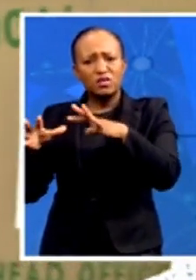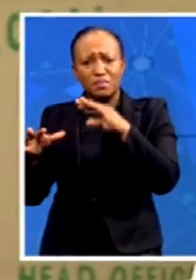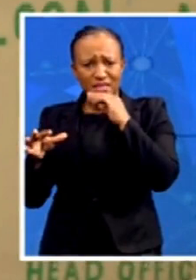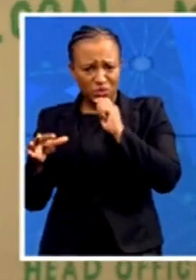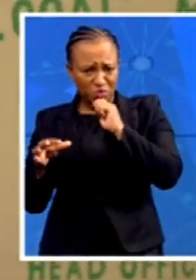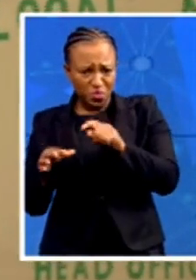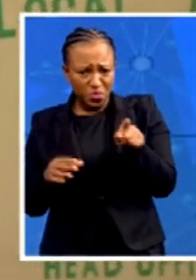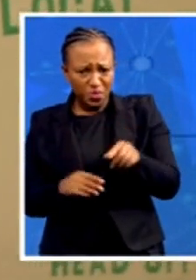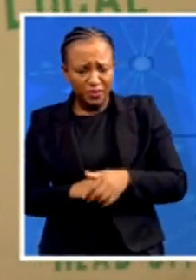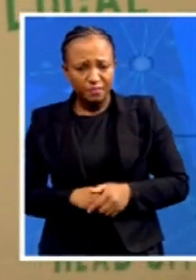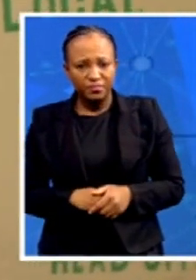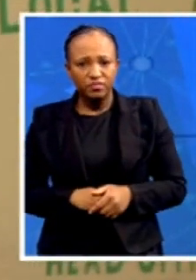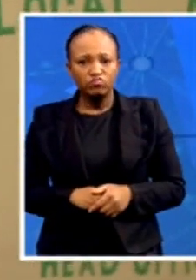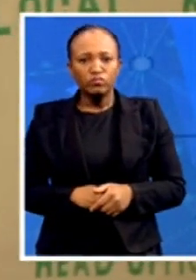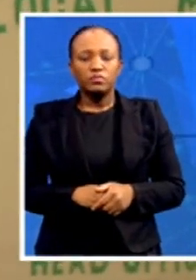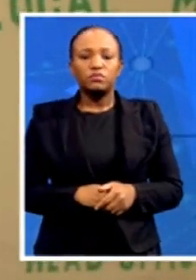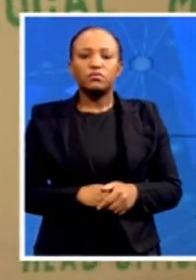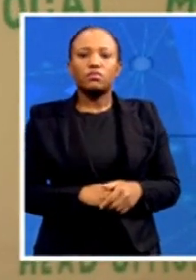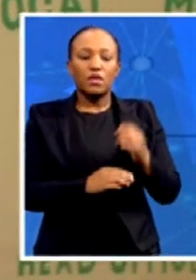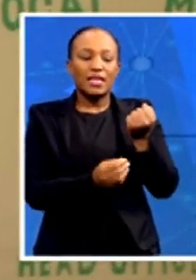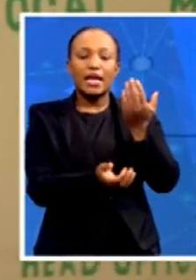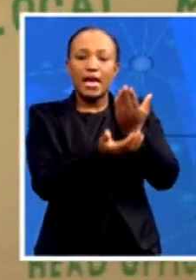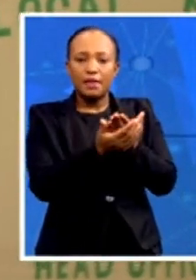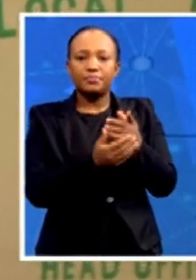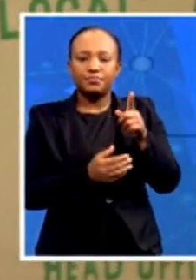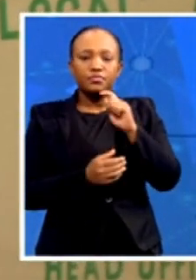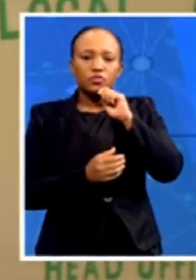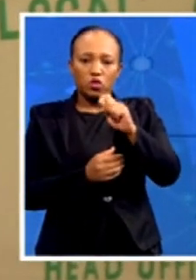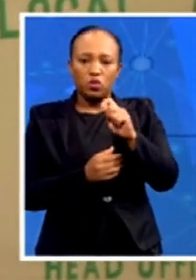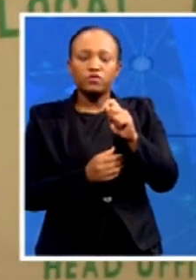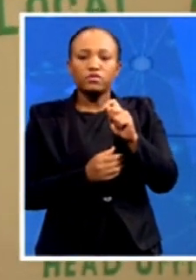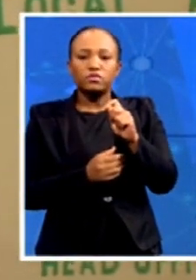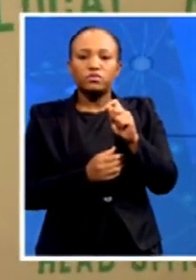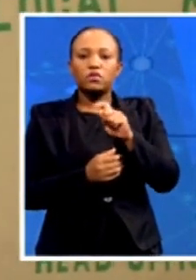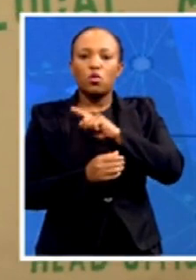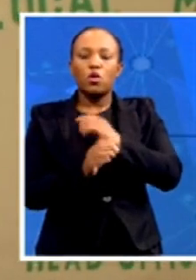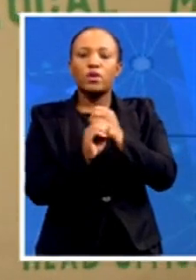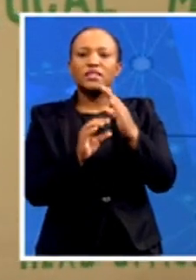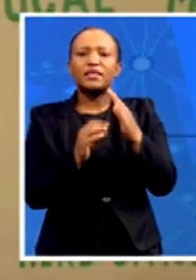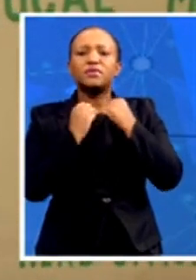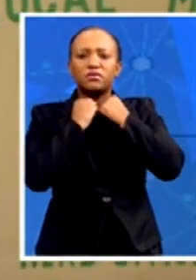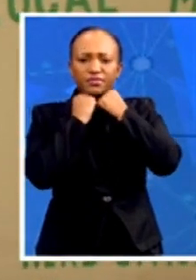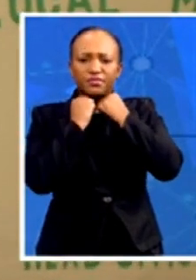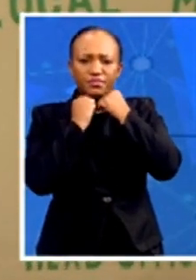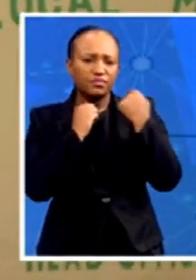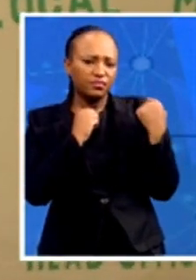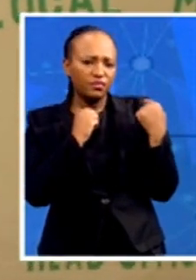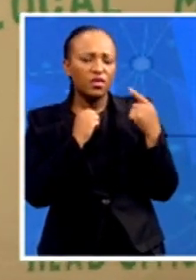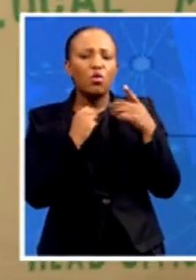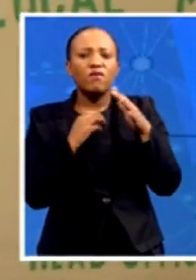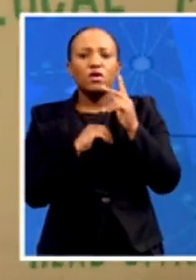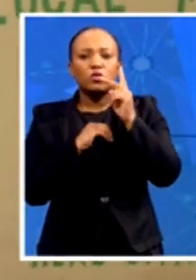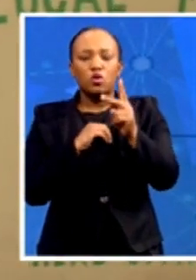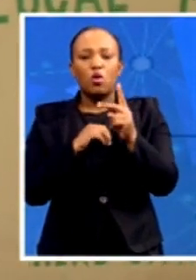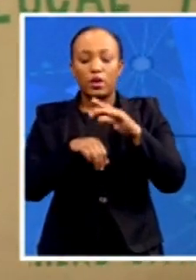true because we started this by August because we saw that during the COVID-19. The municipality doesn't